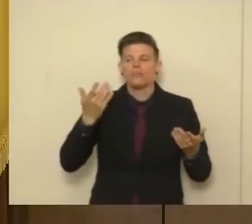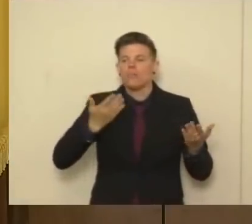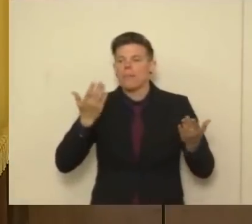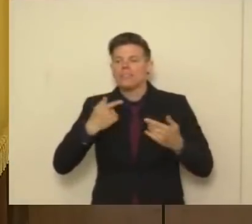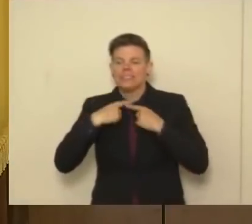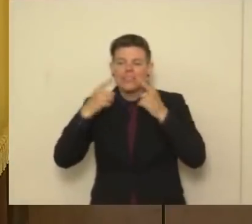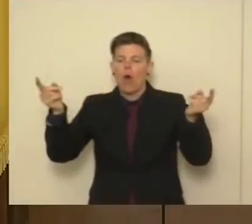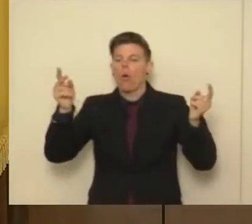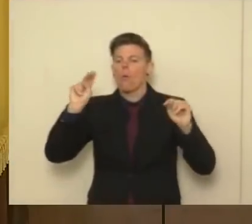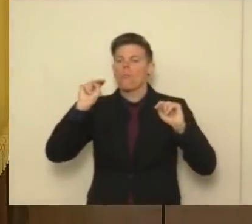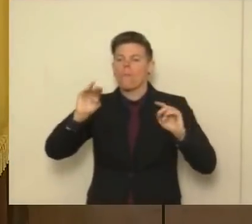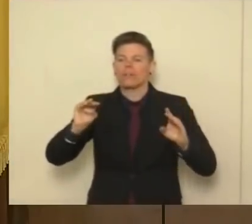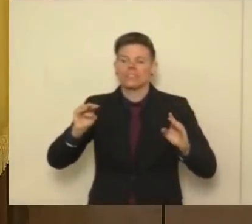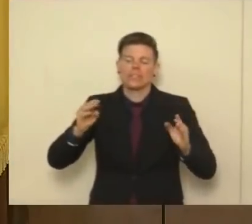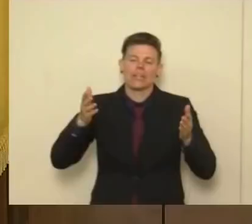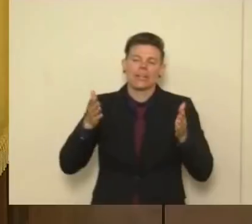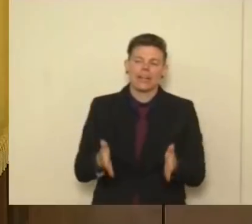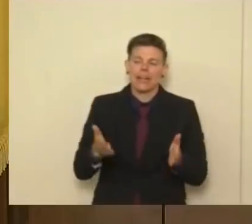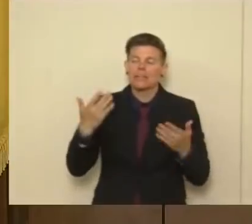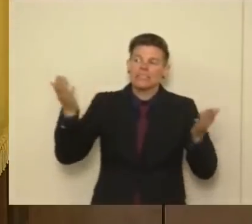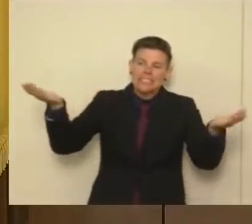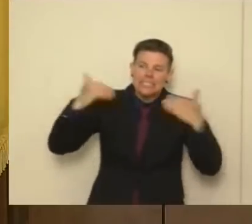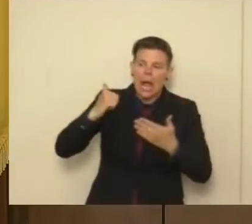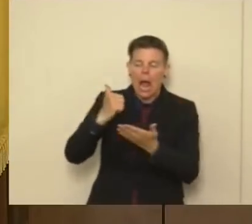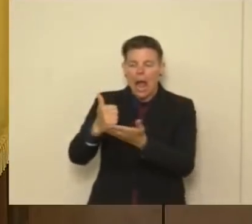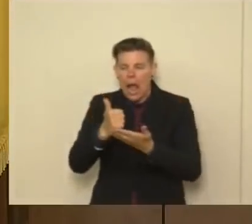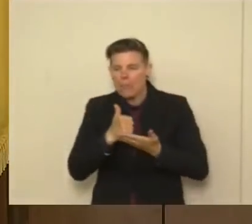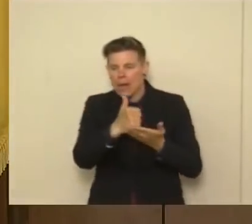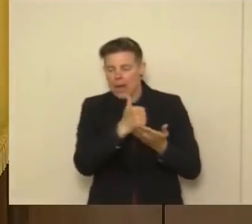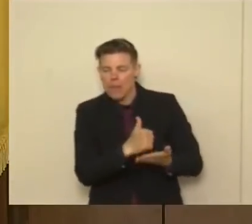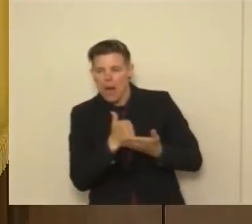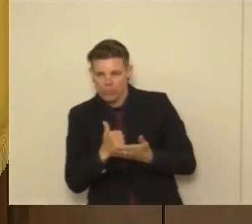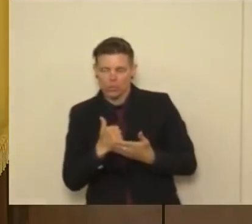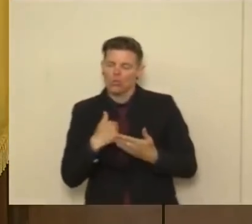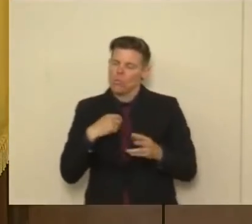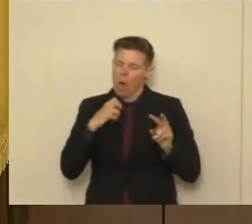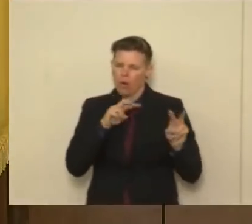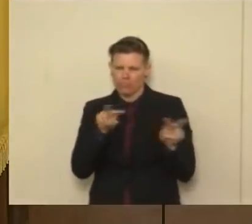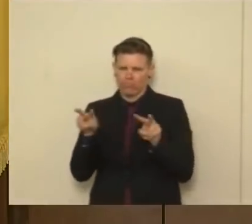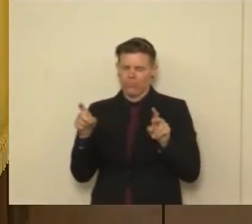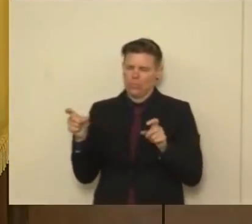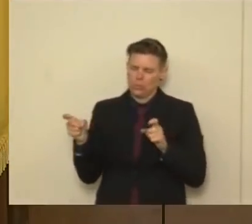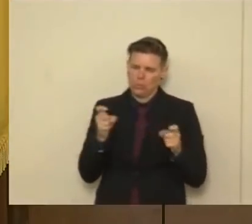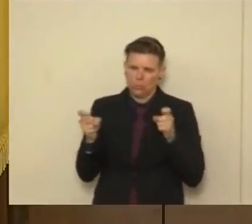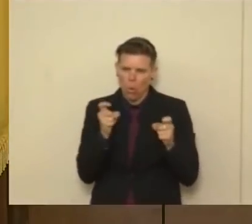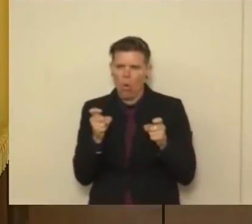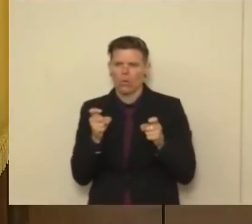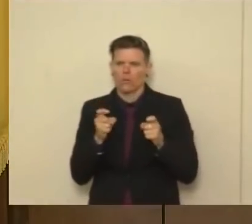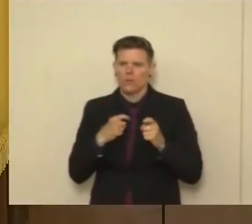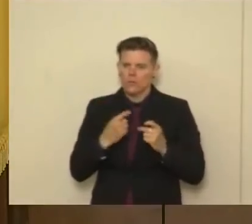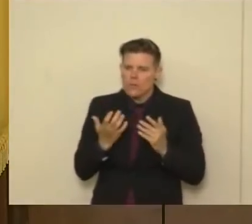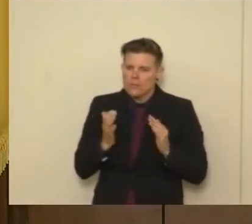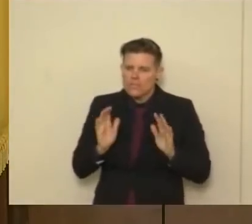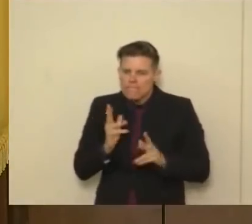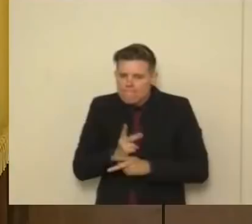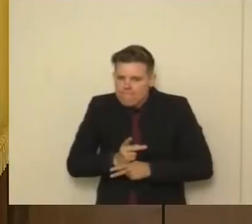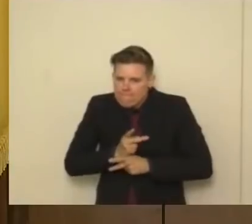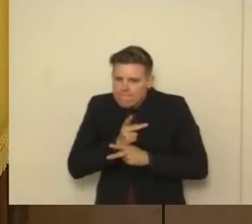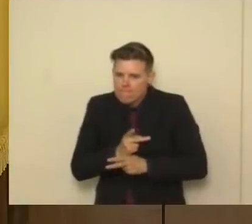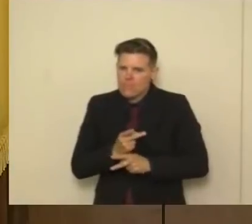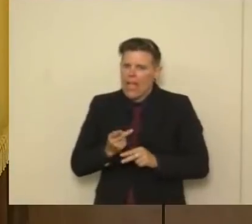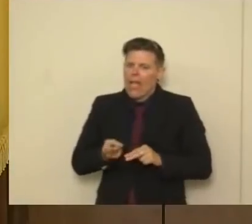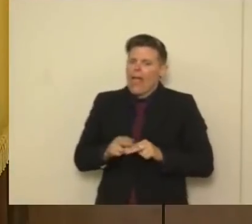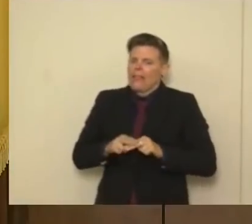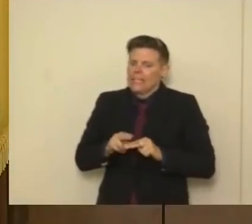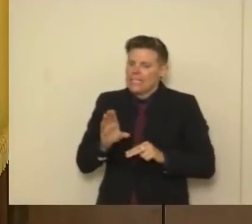to help us make sure that we said that we had controllable small increases in cases and then a reflattening, and that does